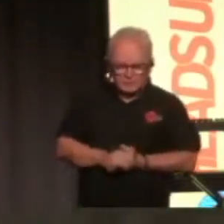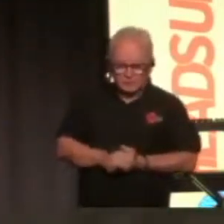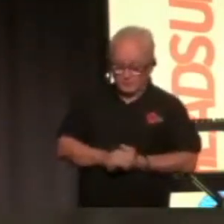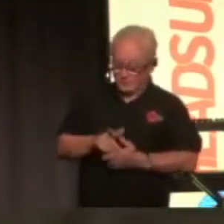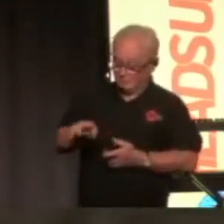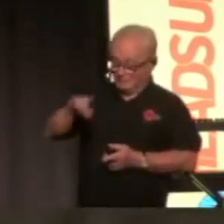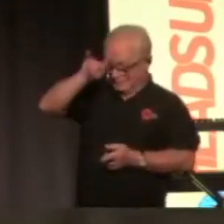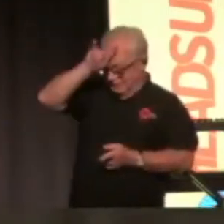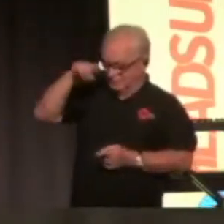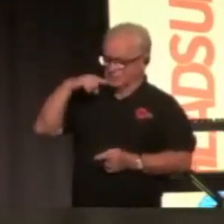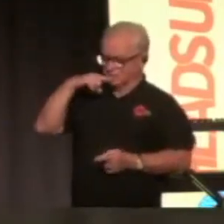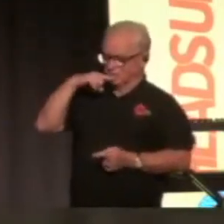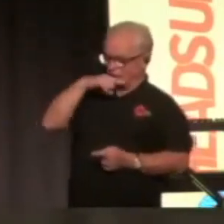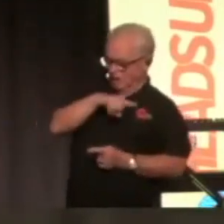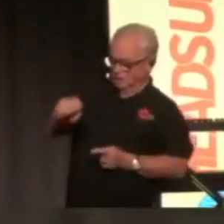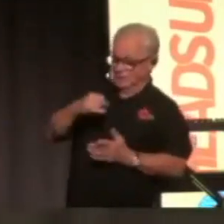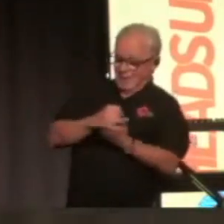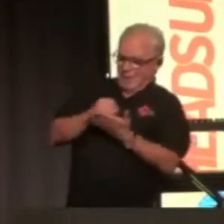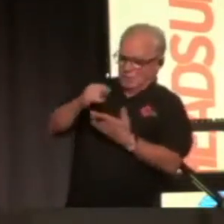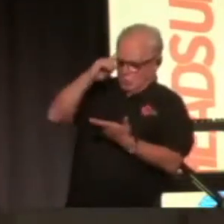What he's saying against the truth of what you're knowing